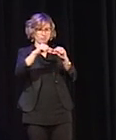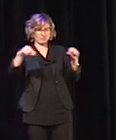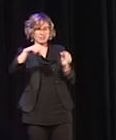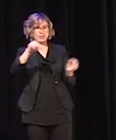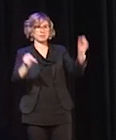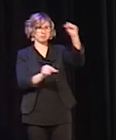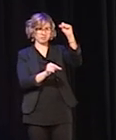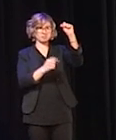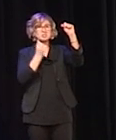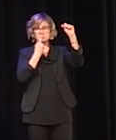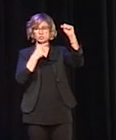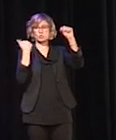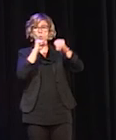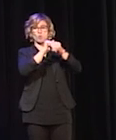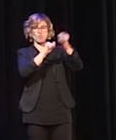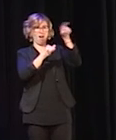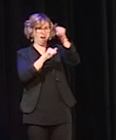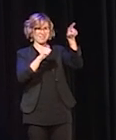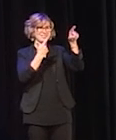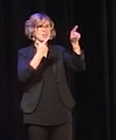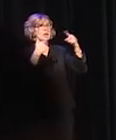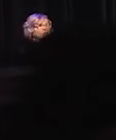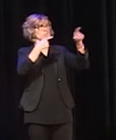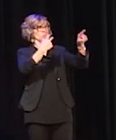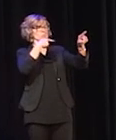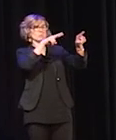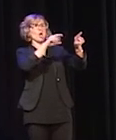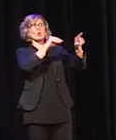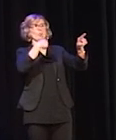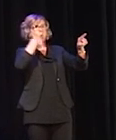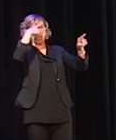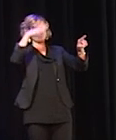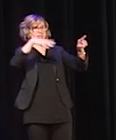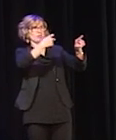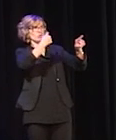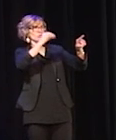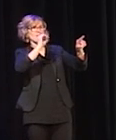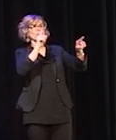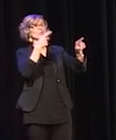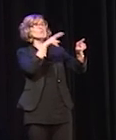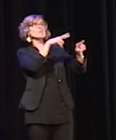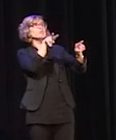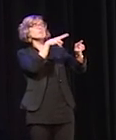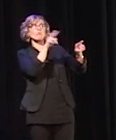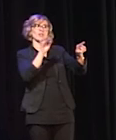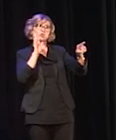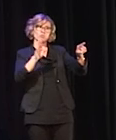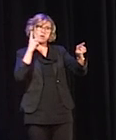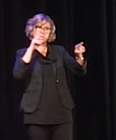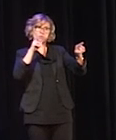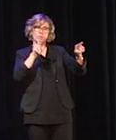again, it's chaotic, it's meditative, whatever, but no, there's no expectation. Just chill out with some rocks, which are great in VR, by the way. In stereo, they're